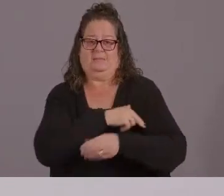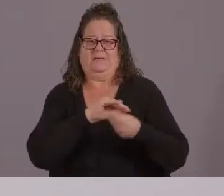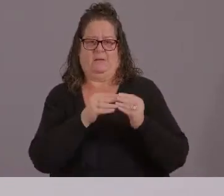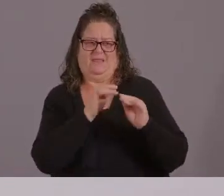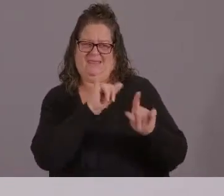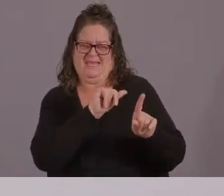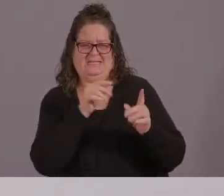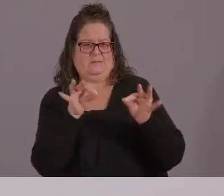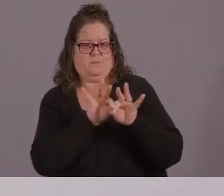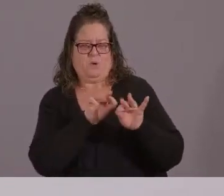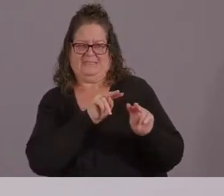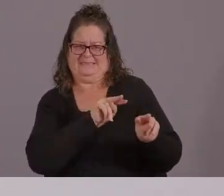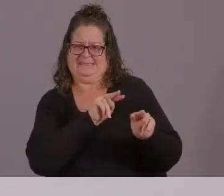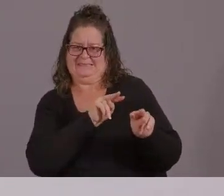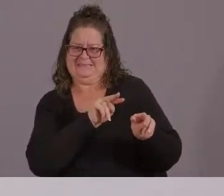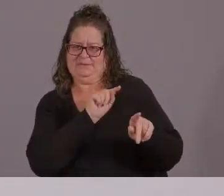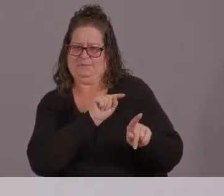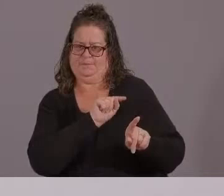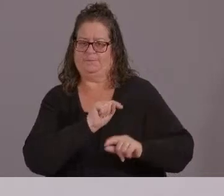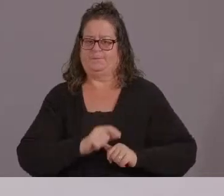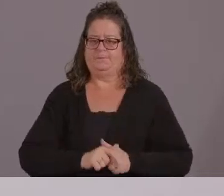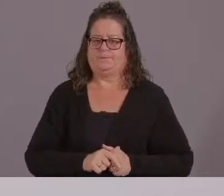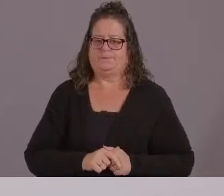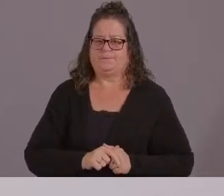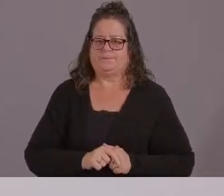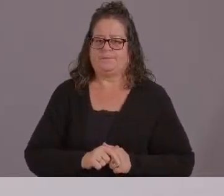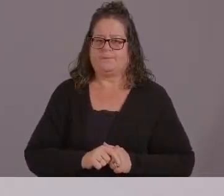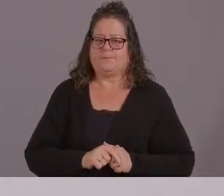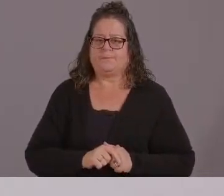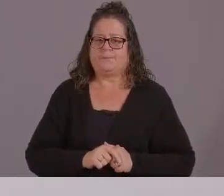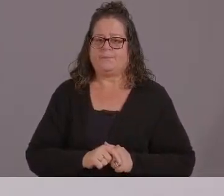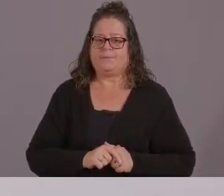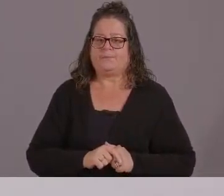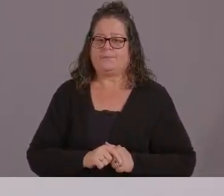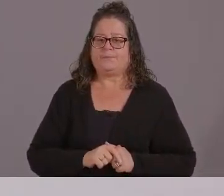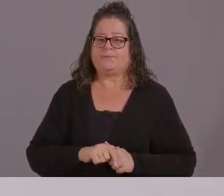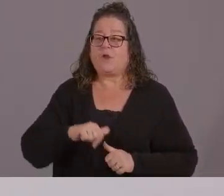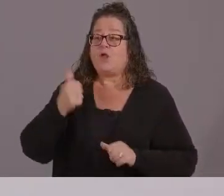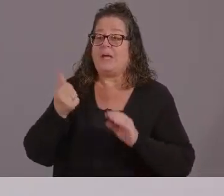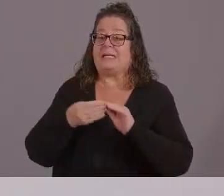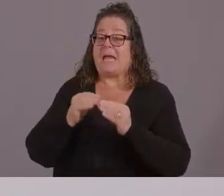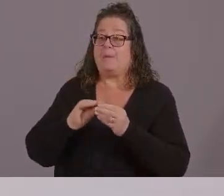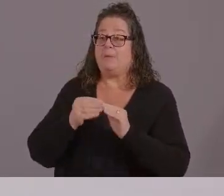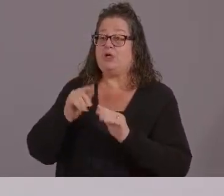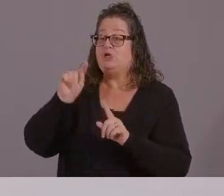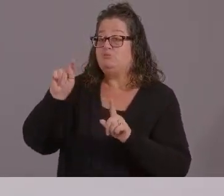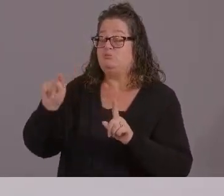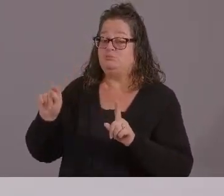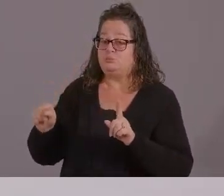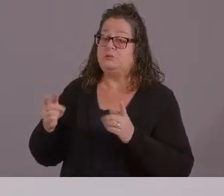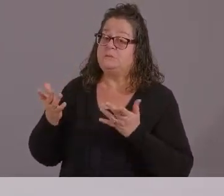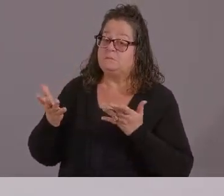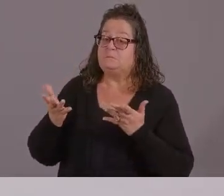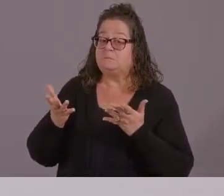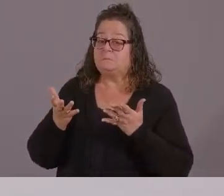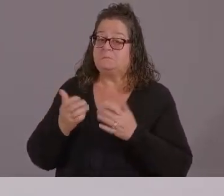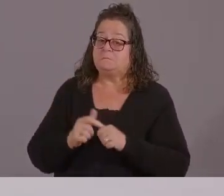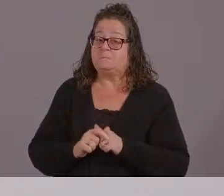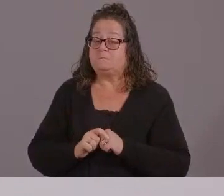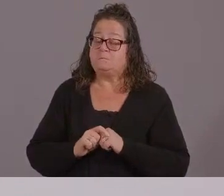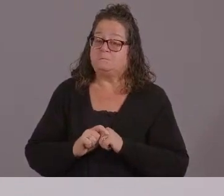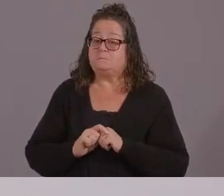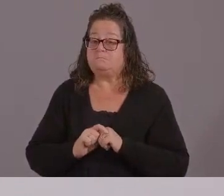system, looking at, you know, the other metrics. It's really done on a